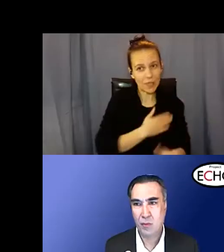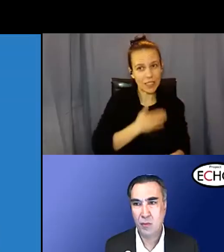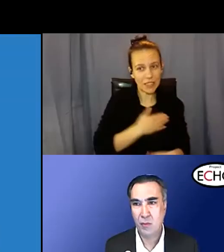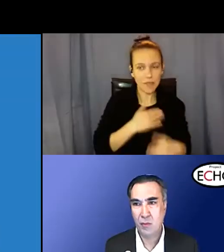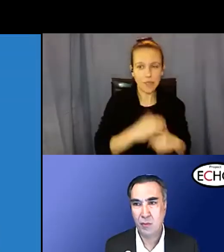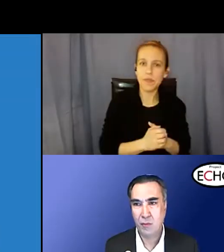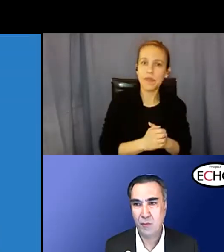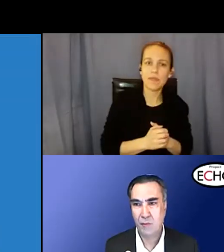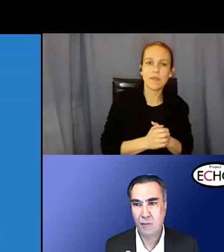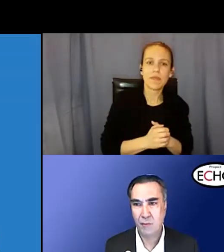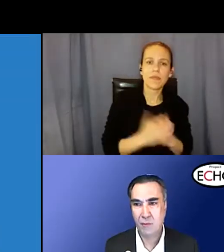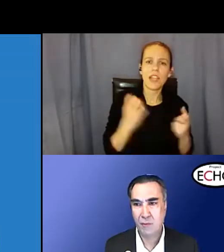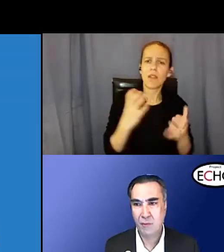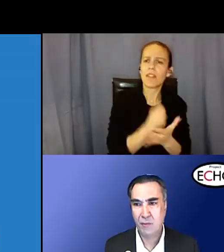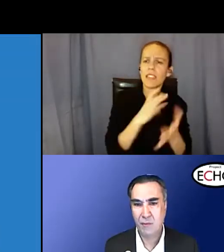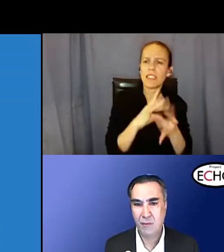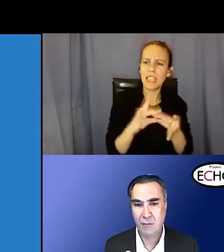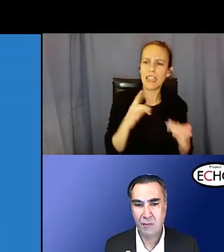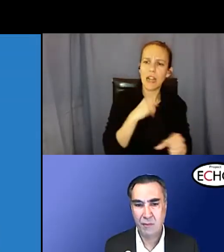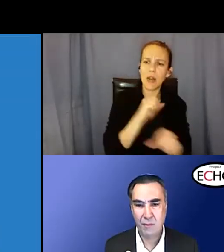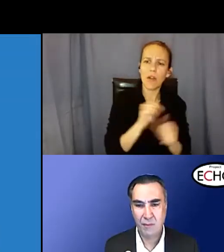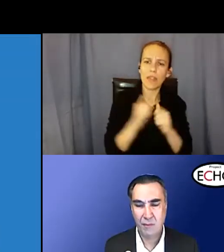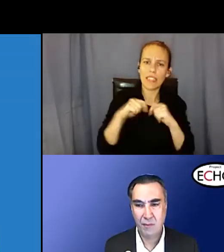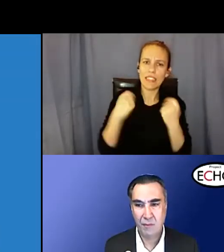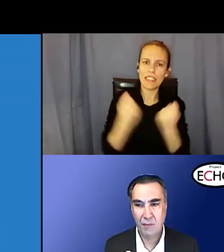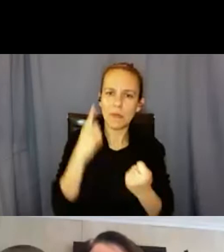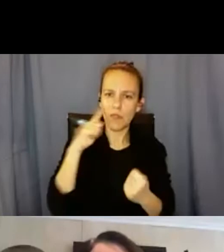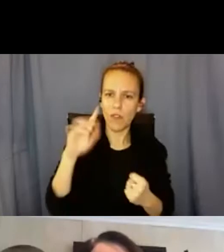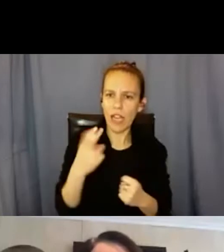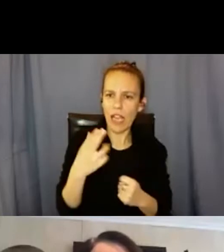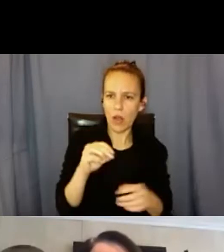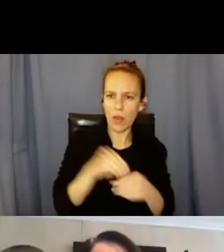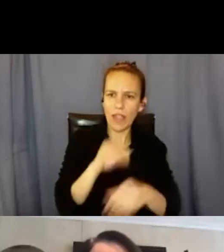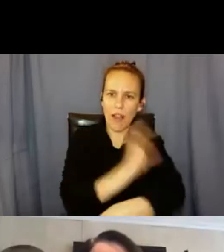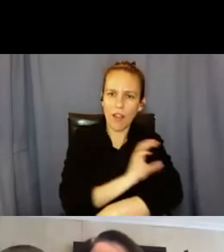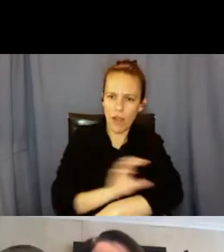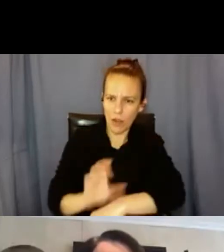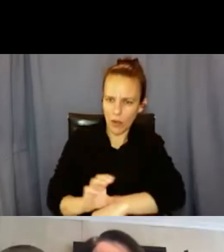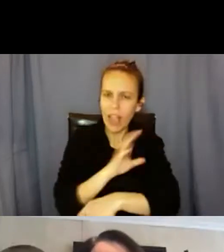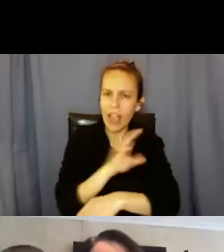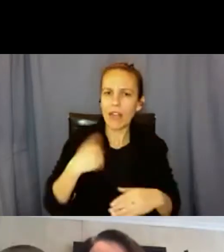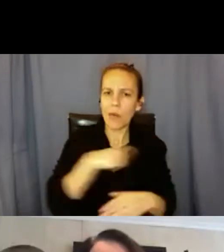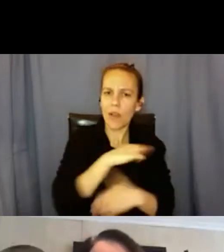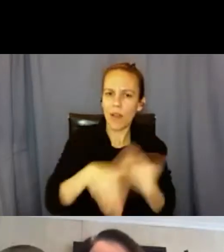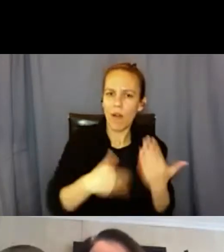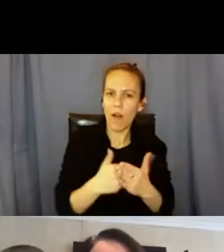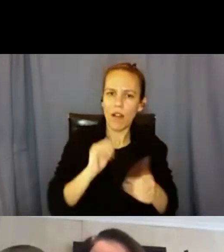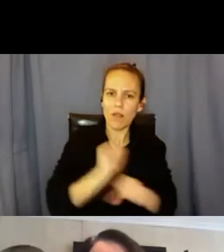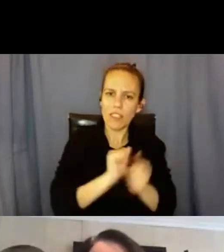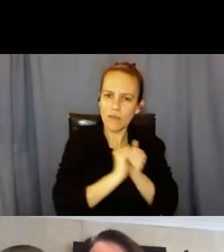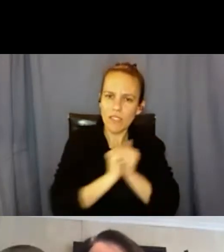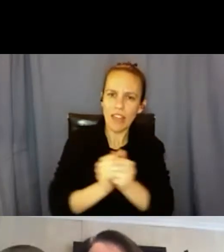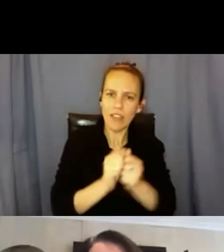And I just want to say that I work with a team for ECHO in Colorado, and we all joined together to do the